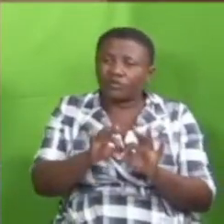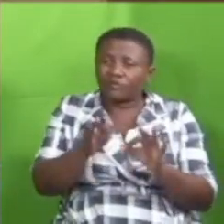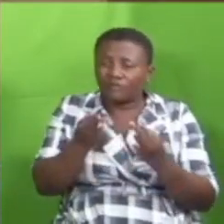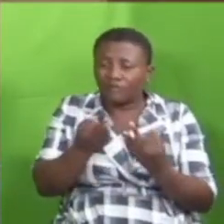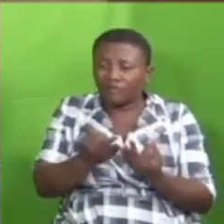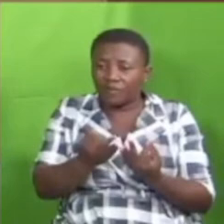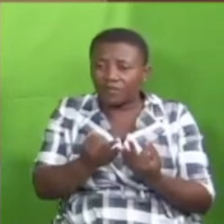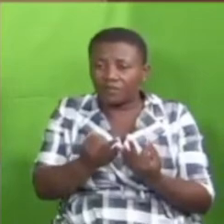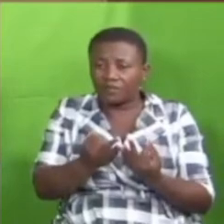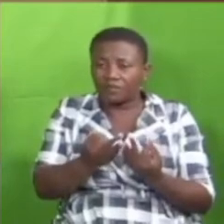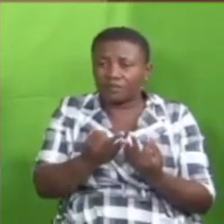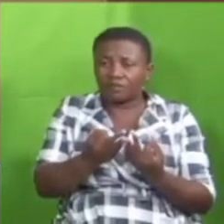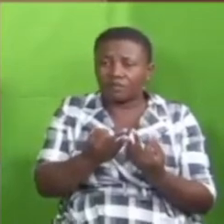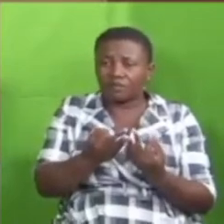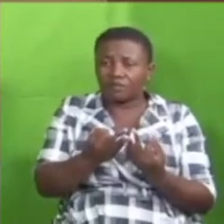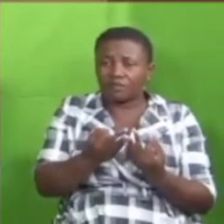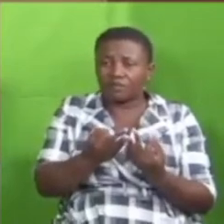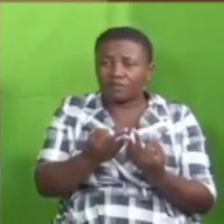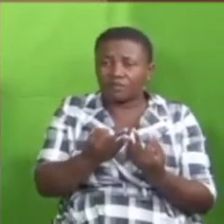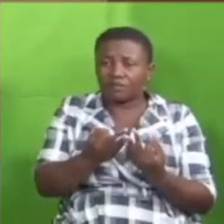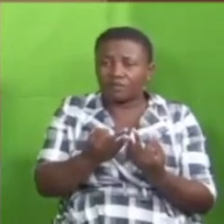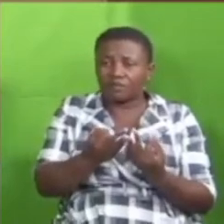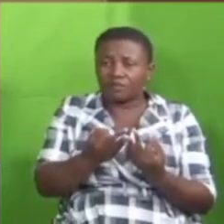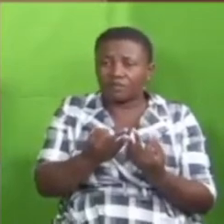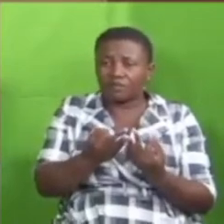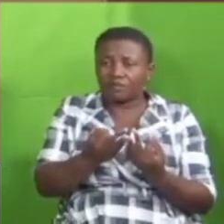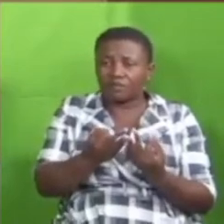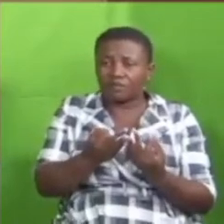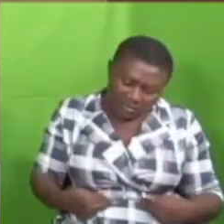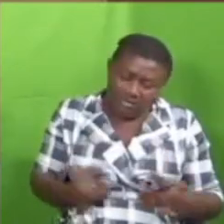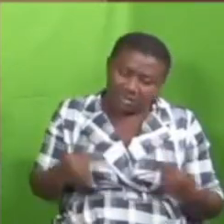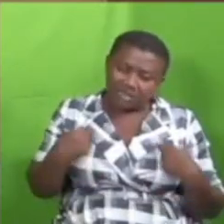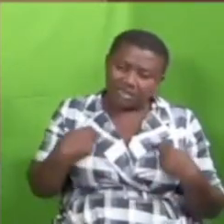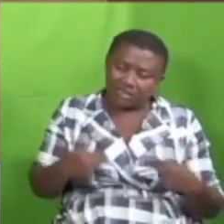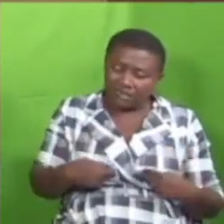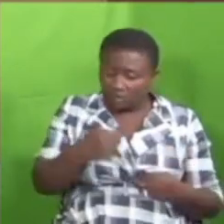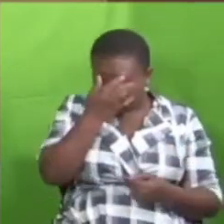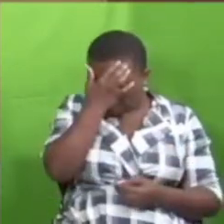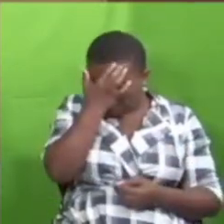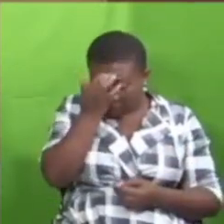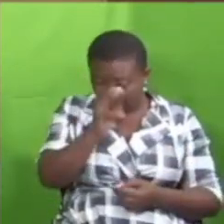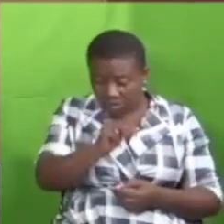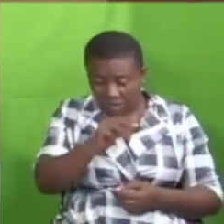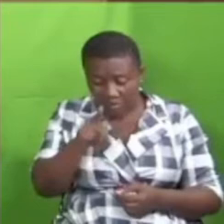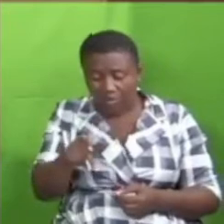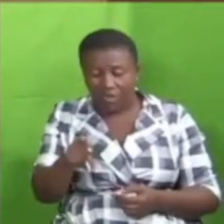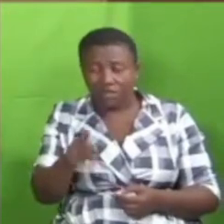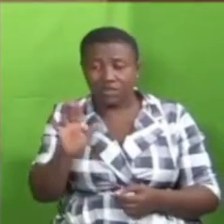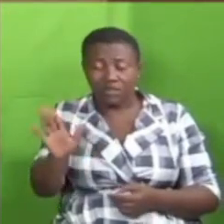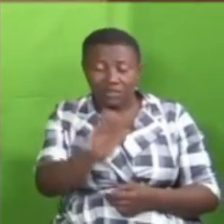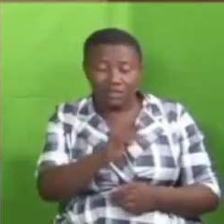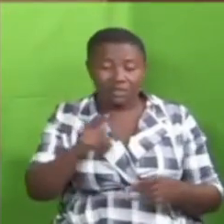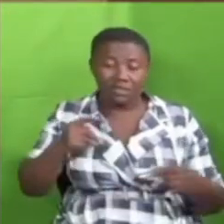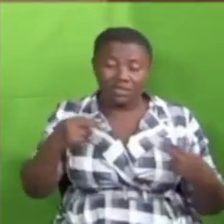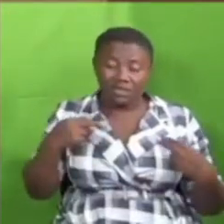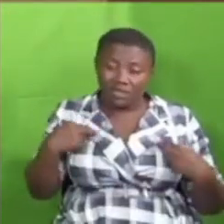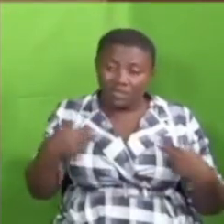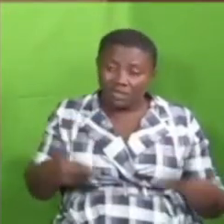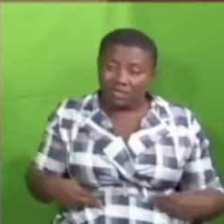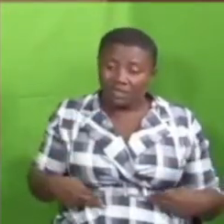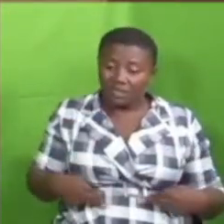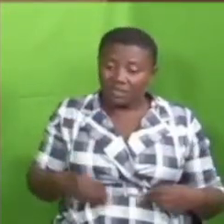has been raised, the health of members of parliament, especially those who leave parliament. Mr. Speaker, we must